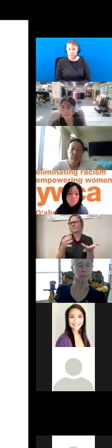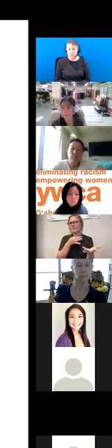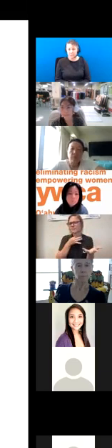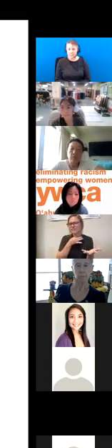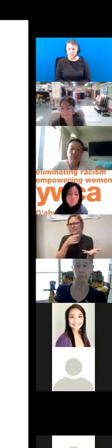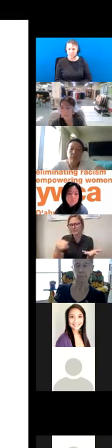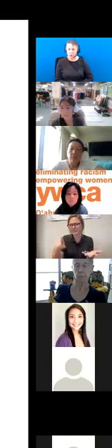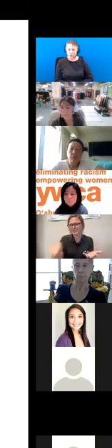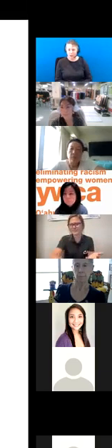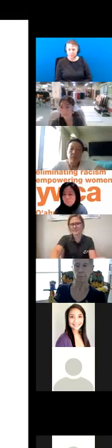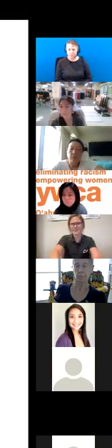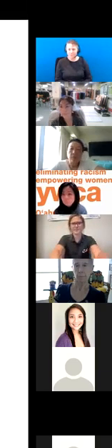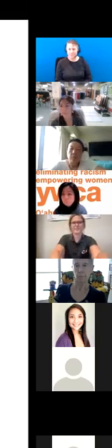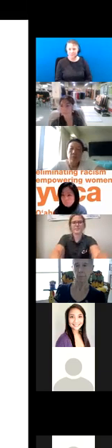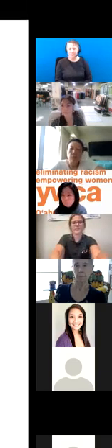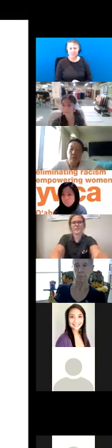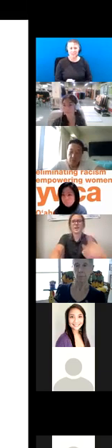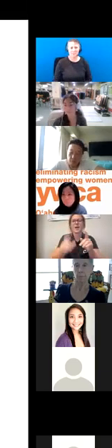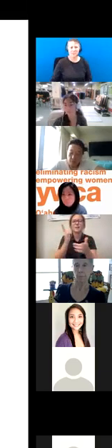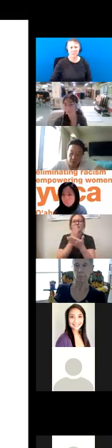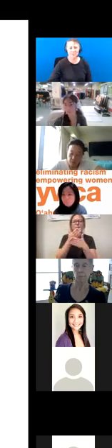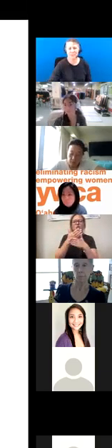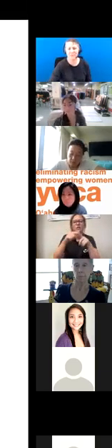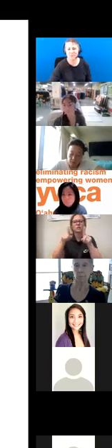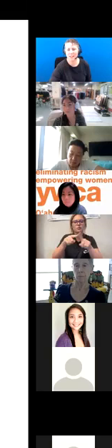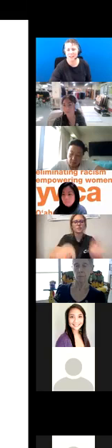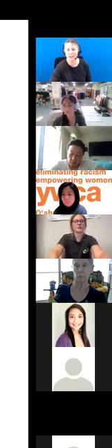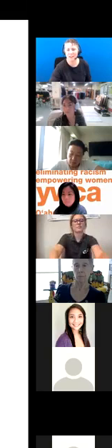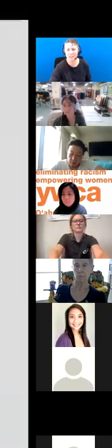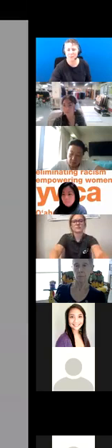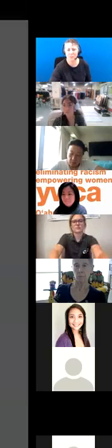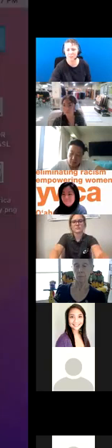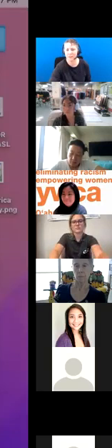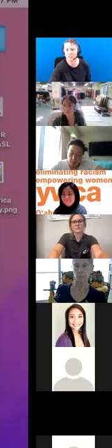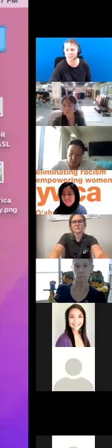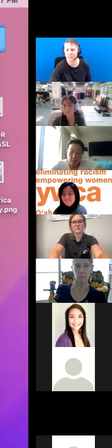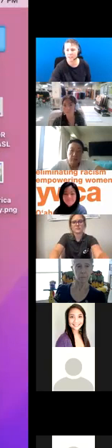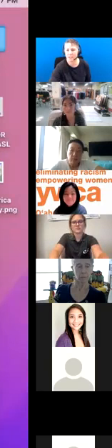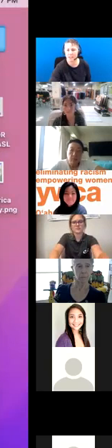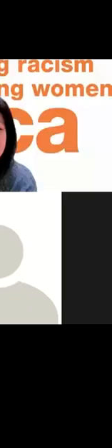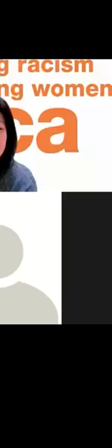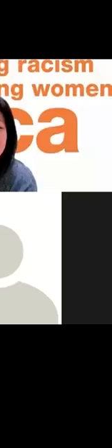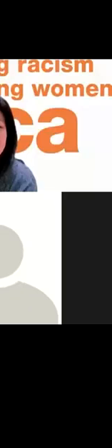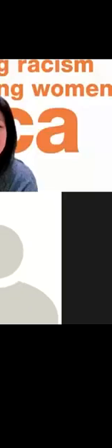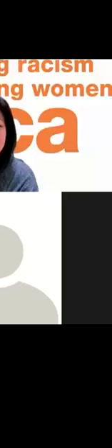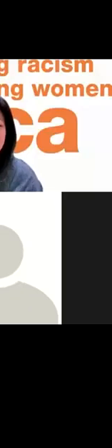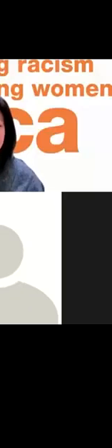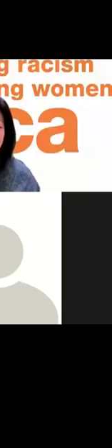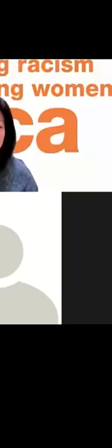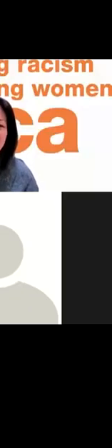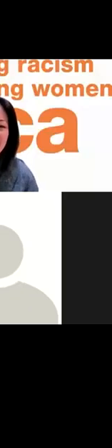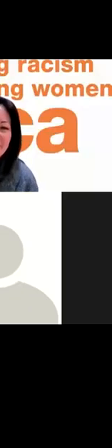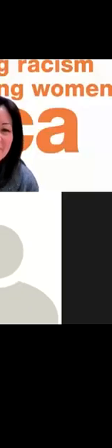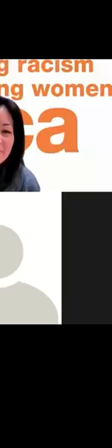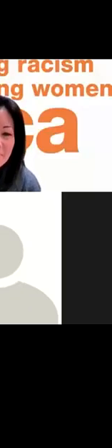your Dress for Success program? I'm curious what you think. I'm going to stop sharing my screen so that I can see everybody.